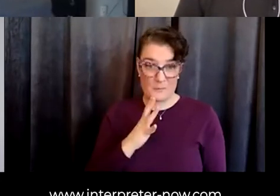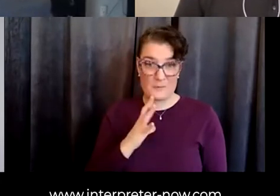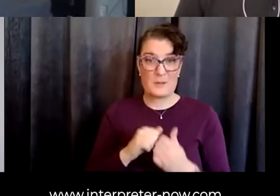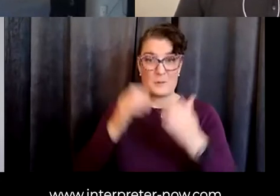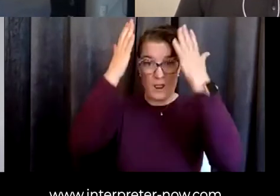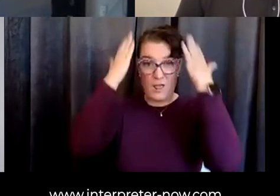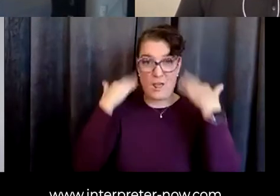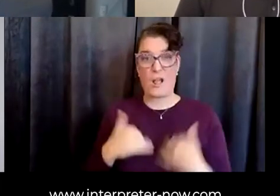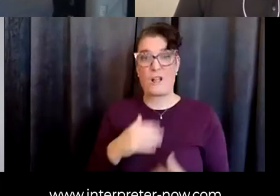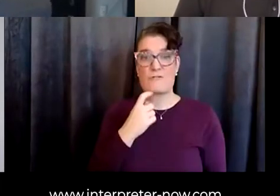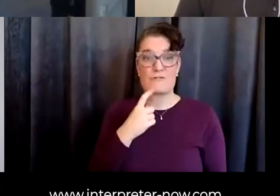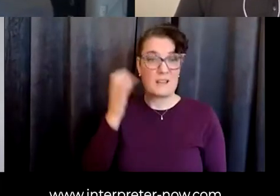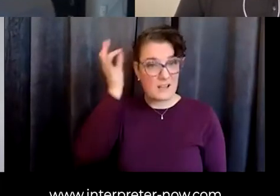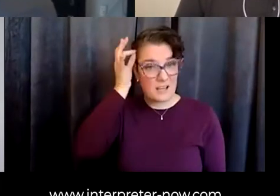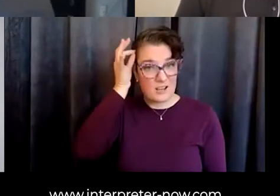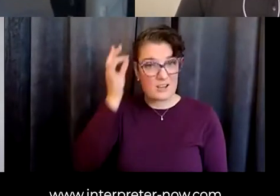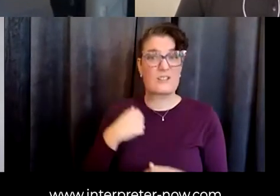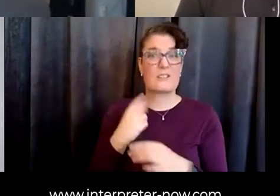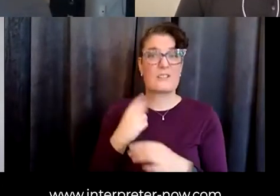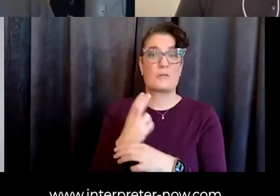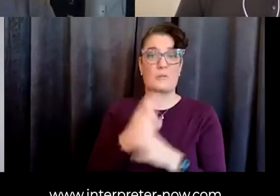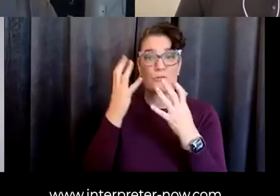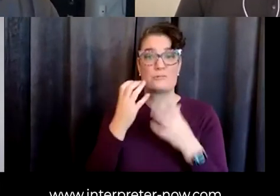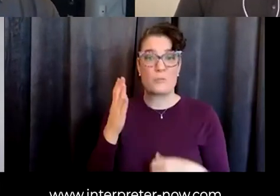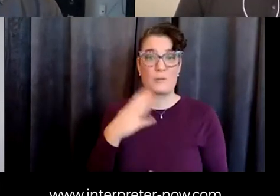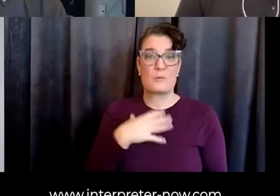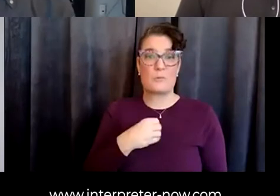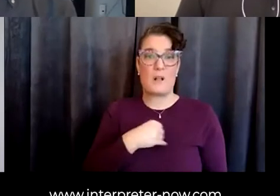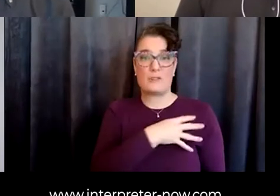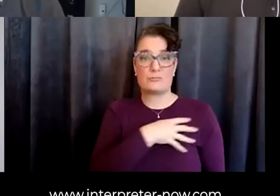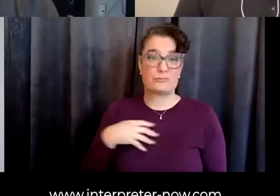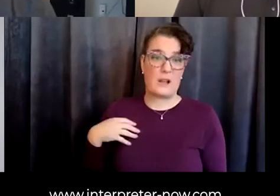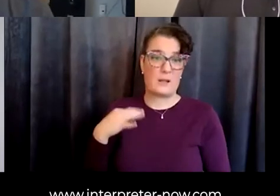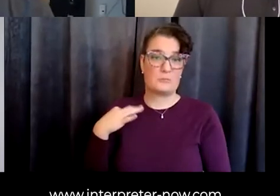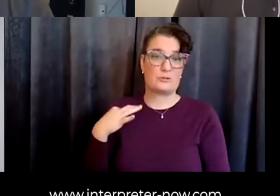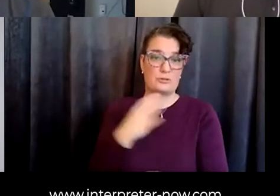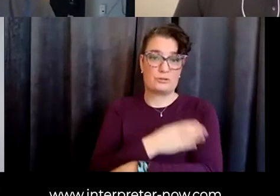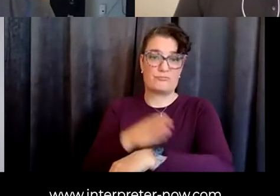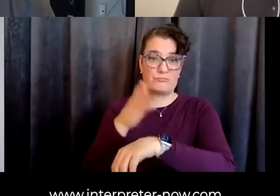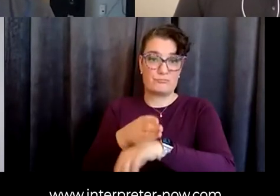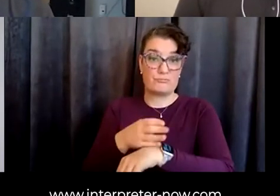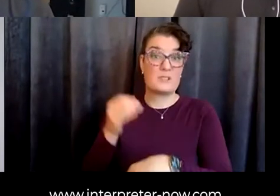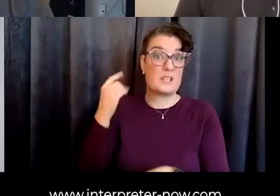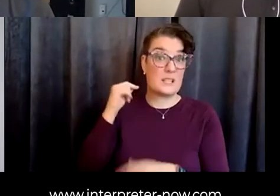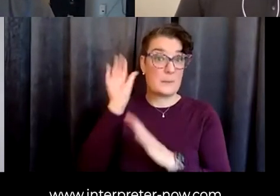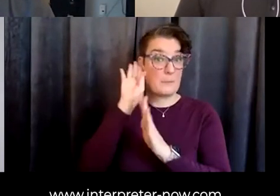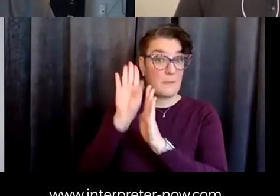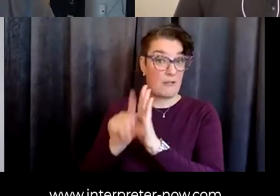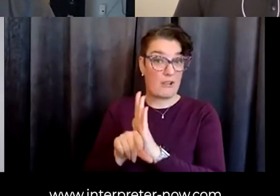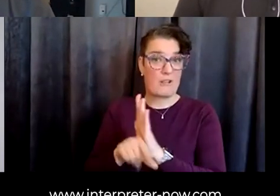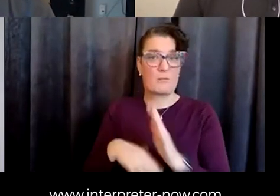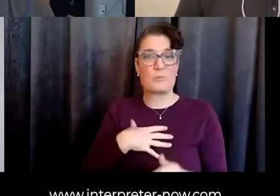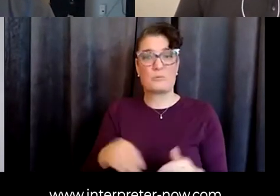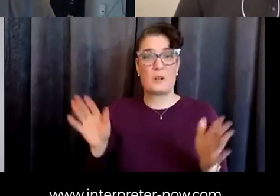long red hair. I'm wearing a dark blue and white striped long sleeve shirt. And in the background is a white